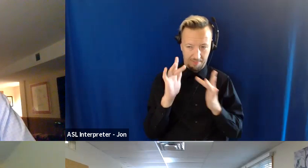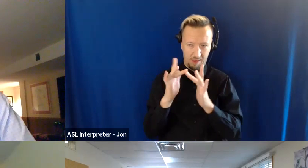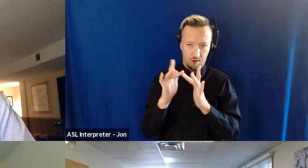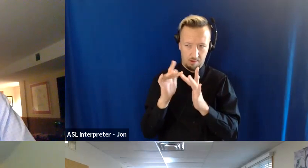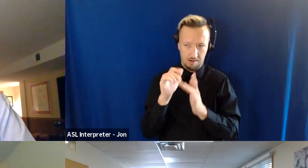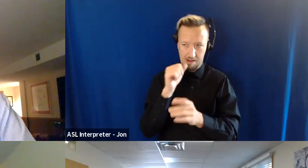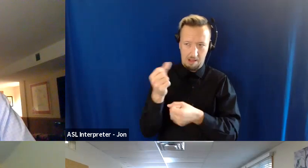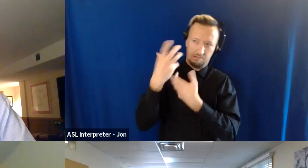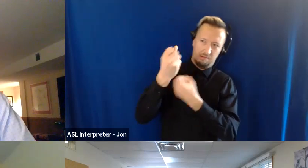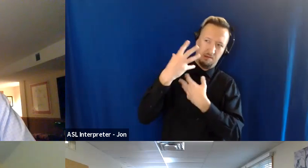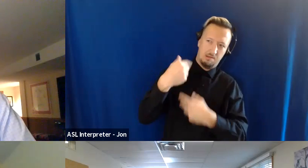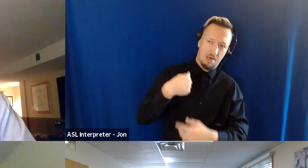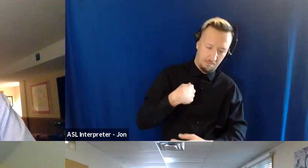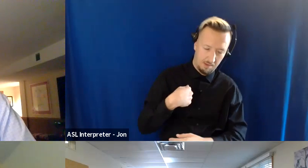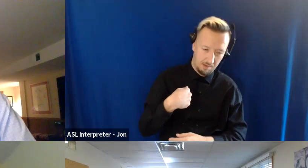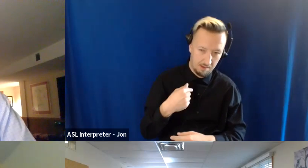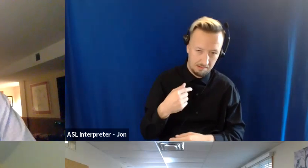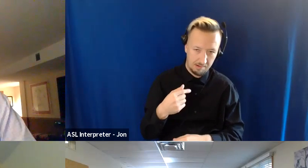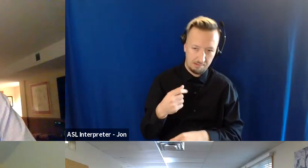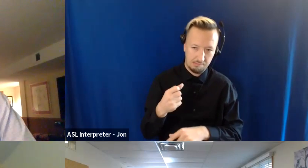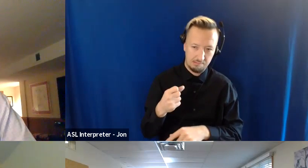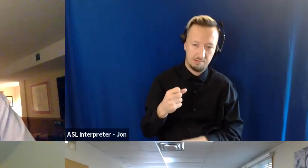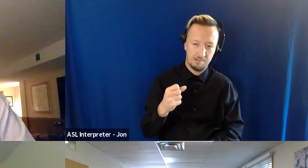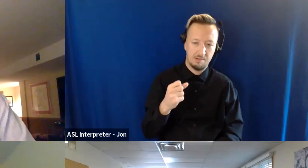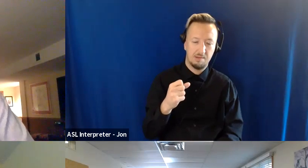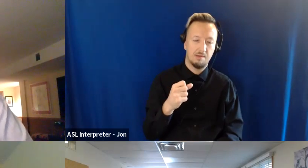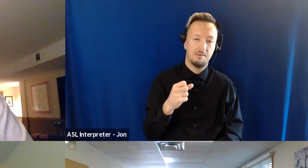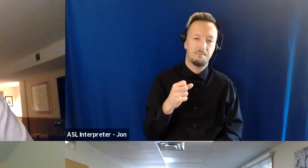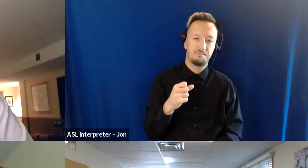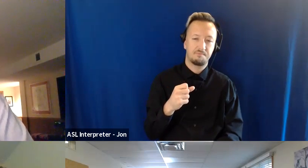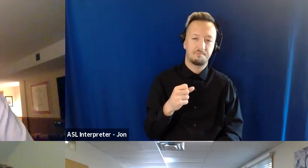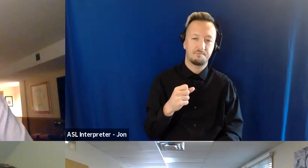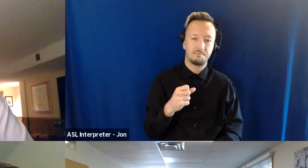this for my answer to this question.